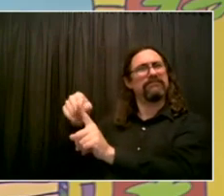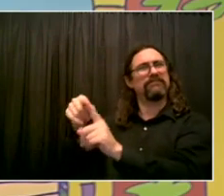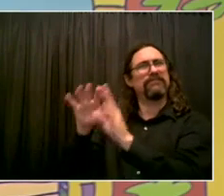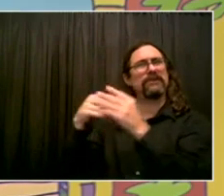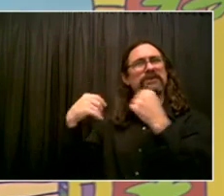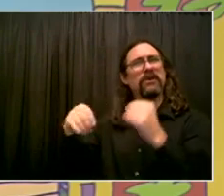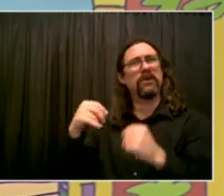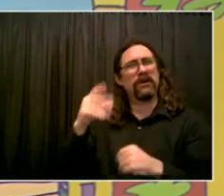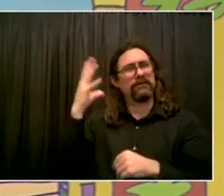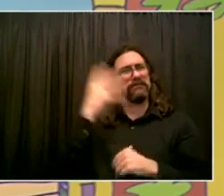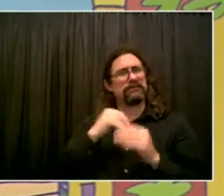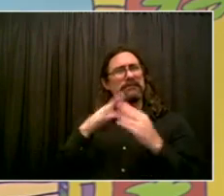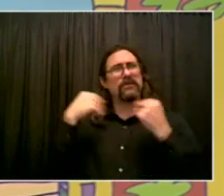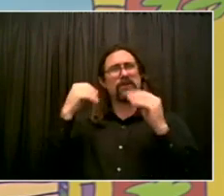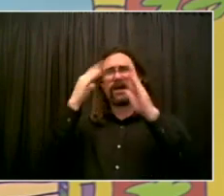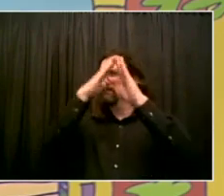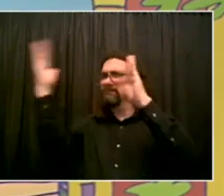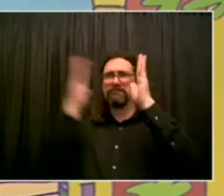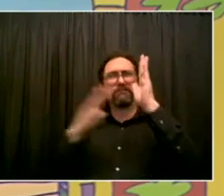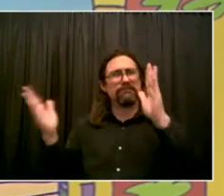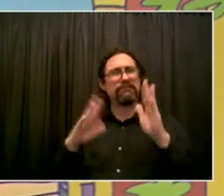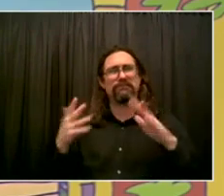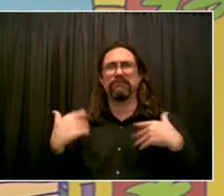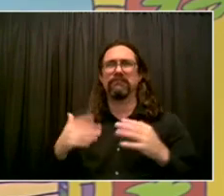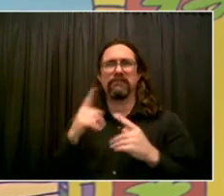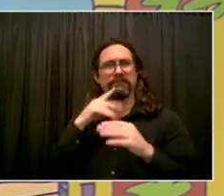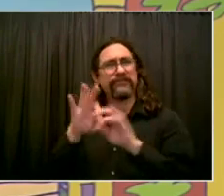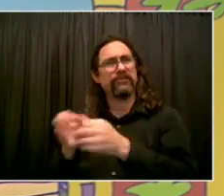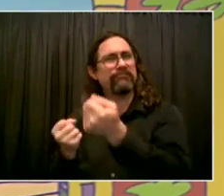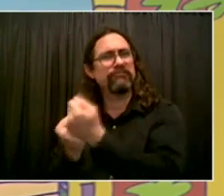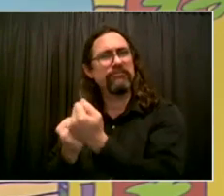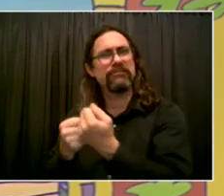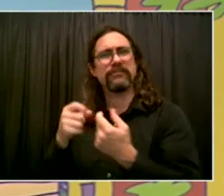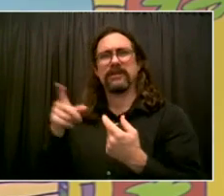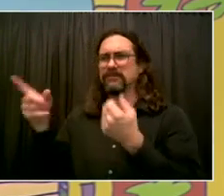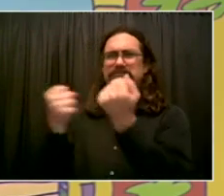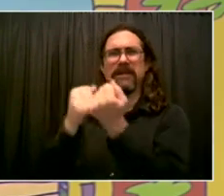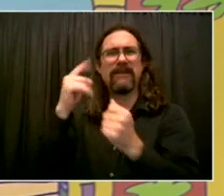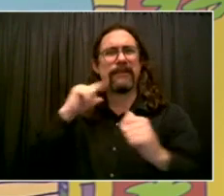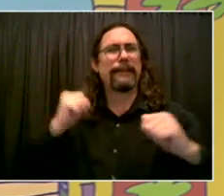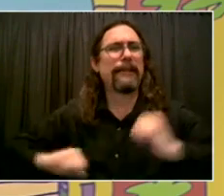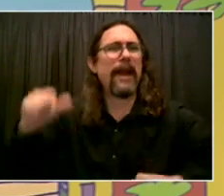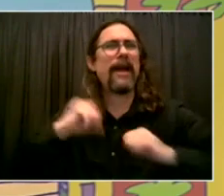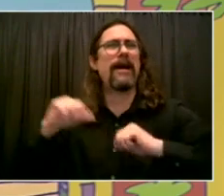So we have so many special places in New York City, particularly small